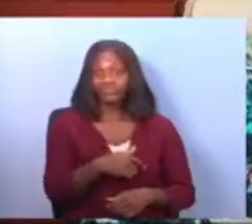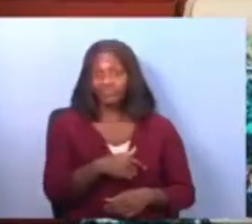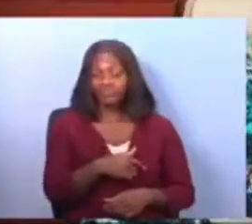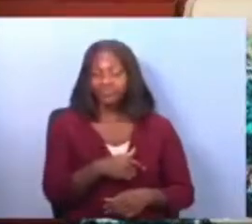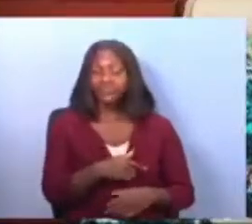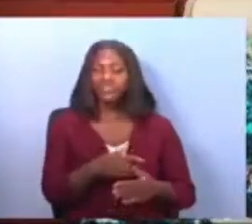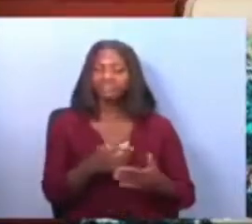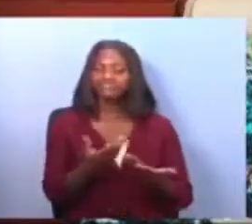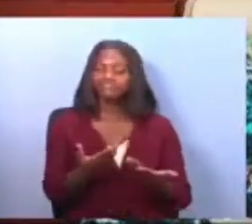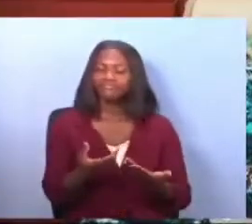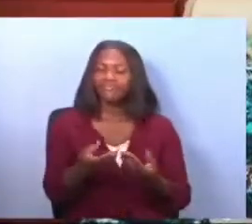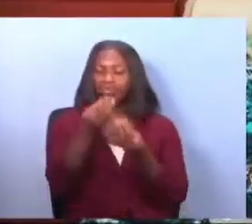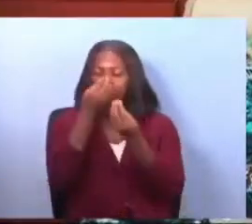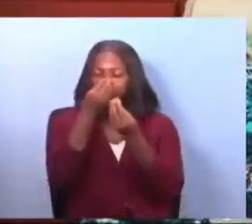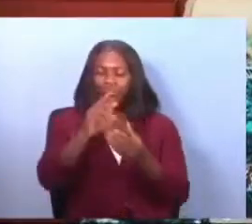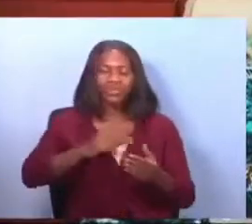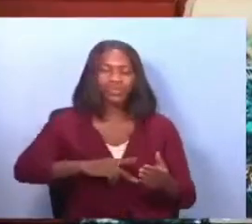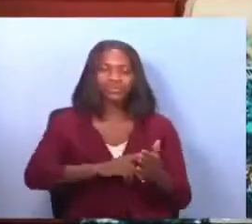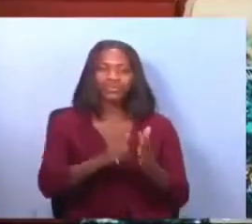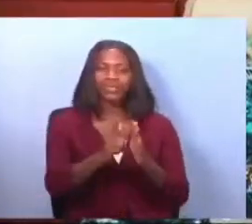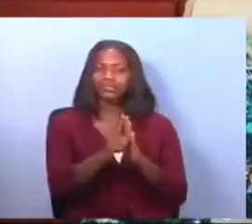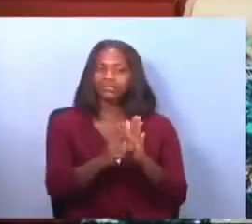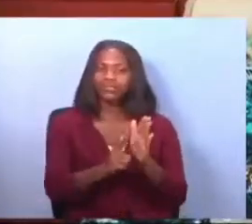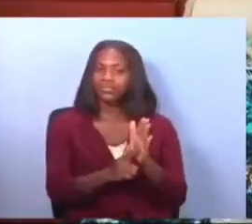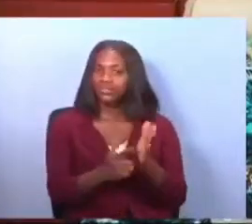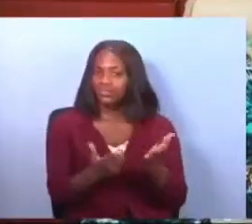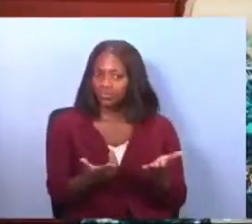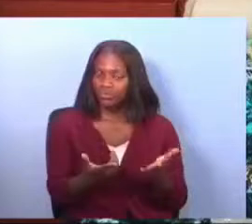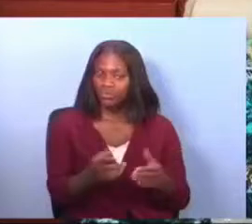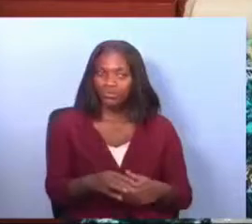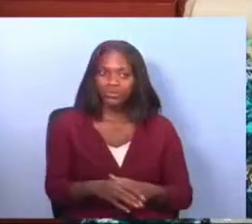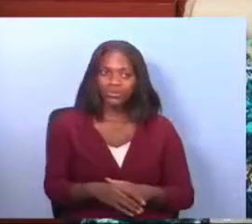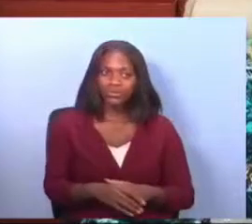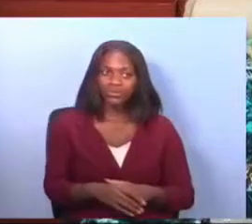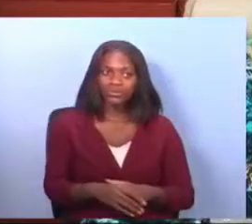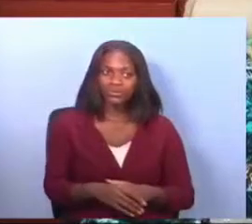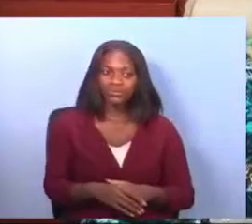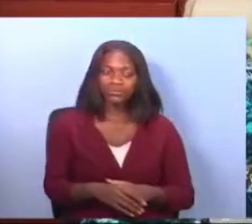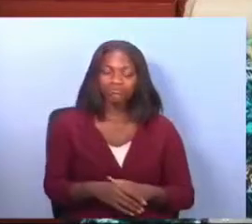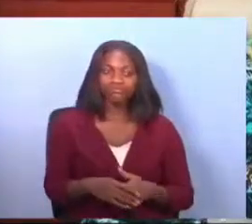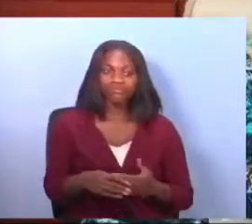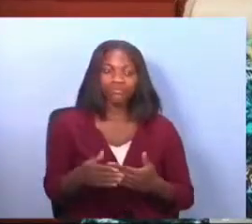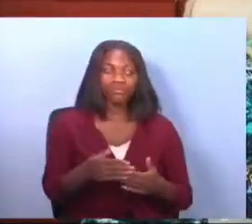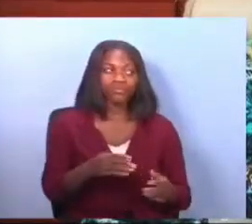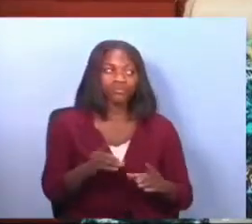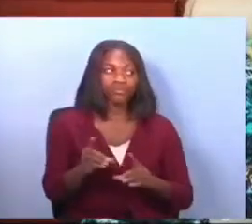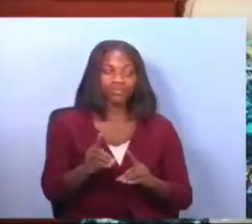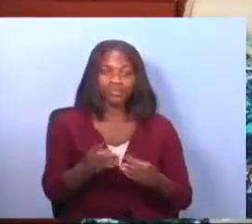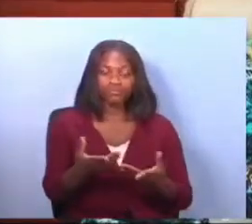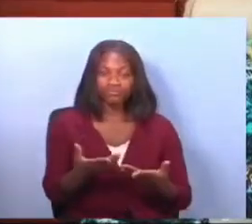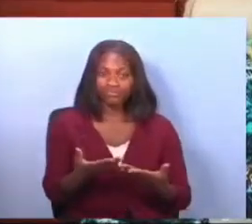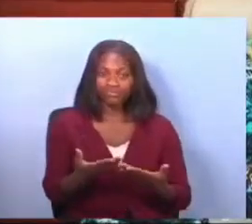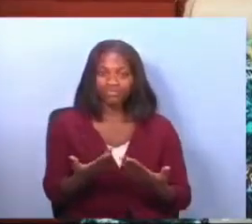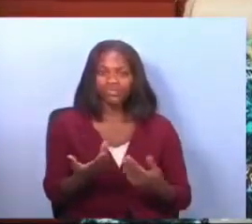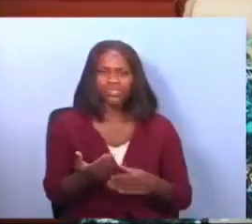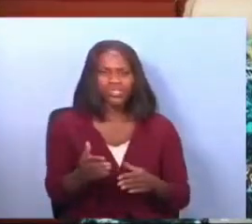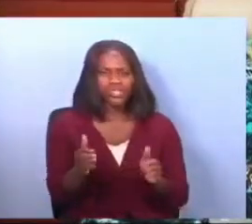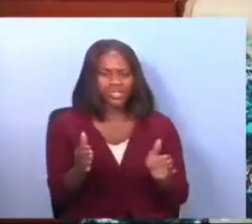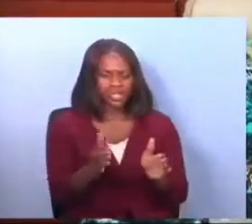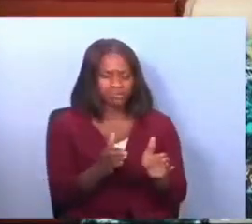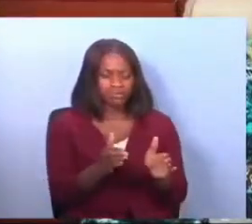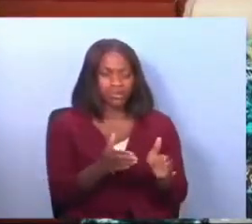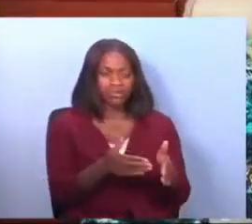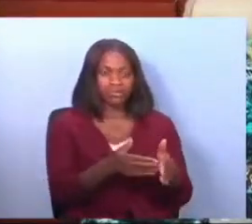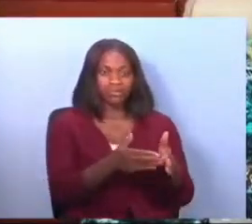rules. We don't say this cliche whimsically. They carry some import. Mr. Speaker, the minority